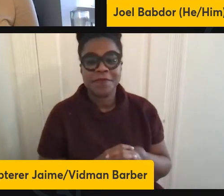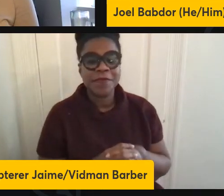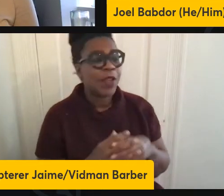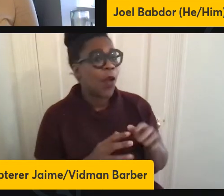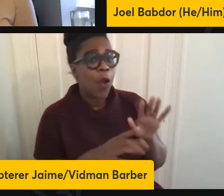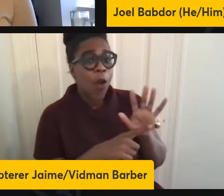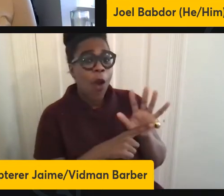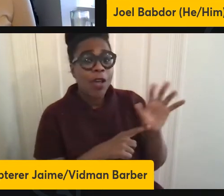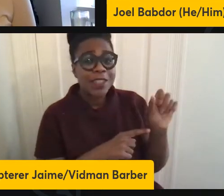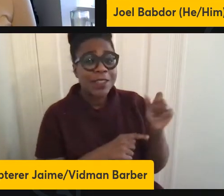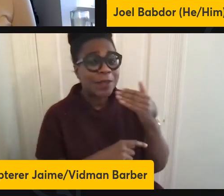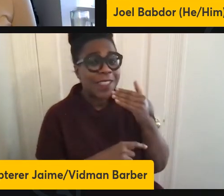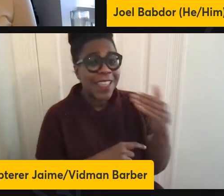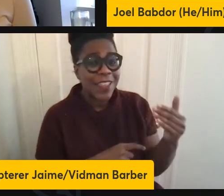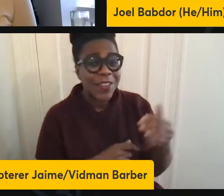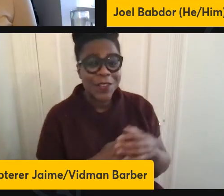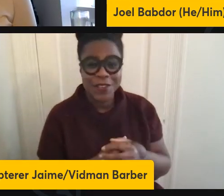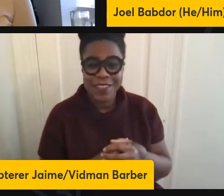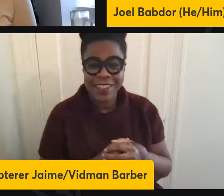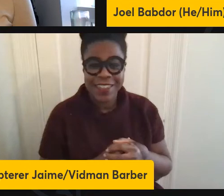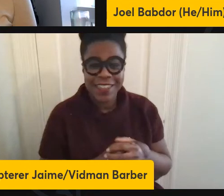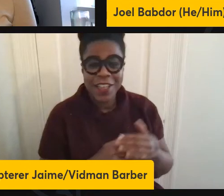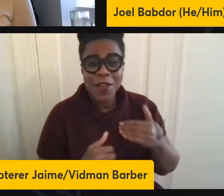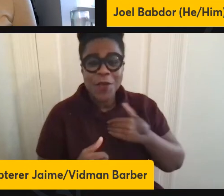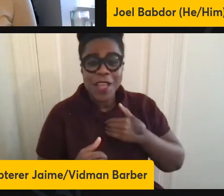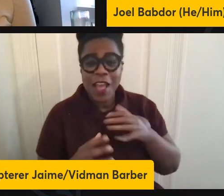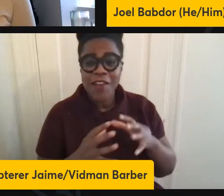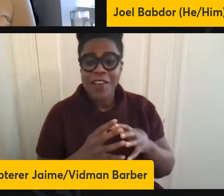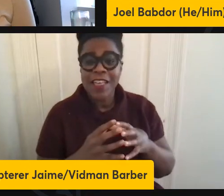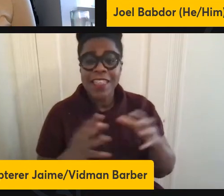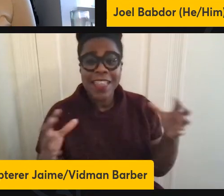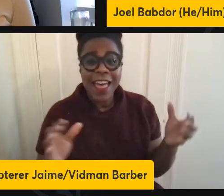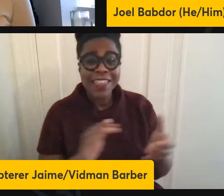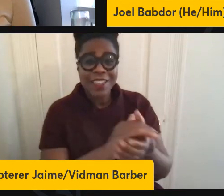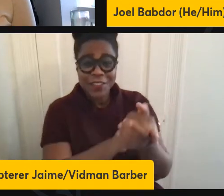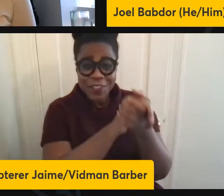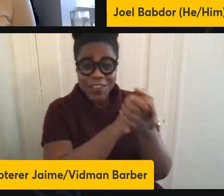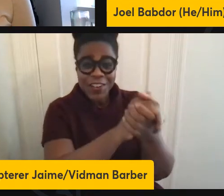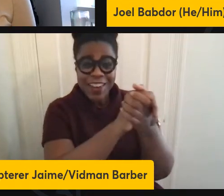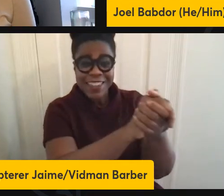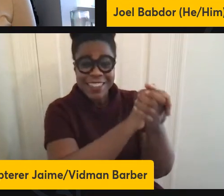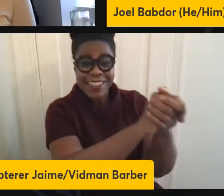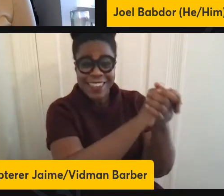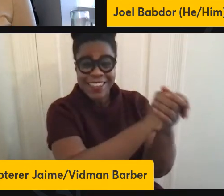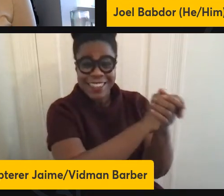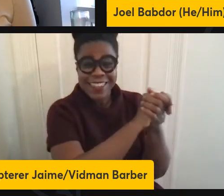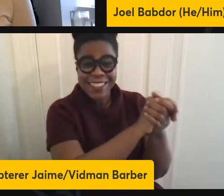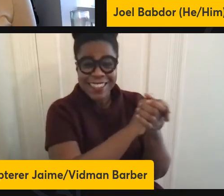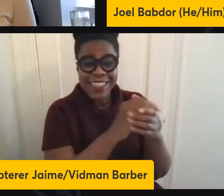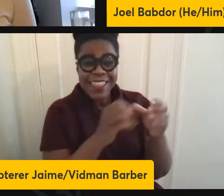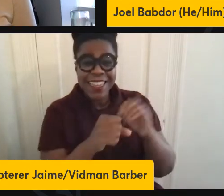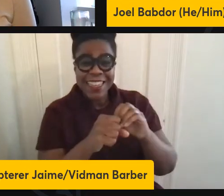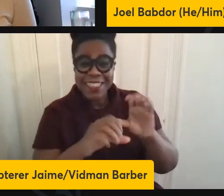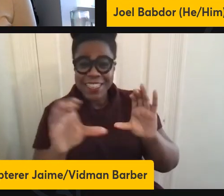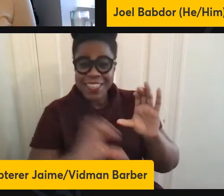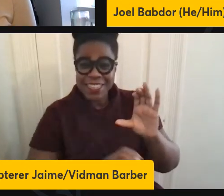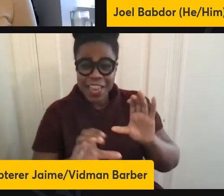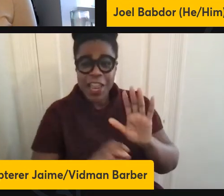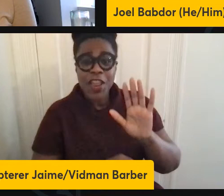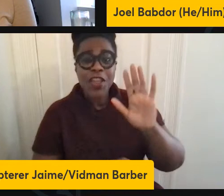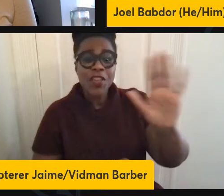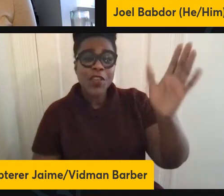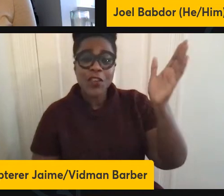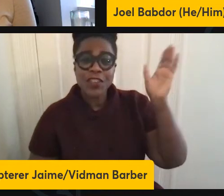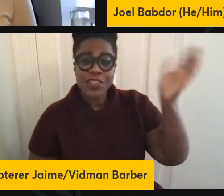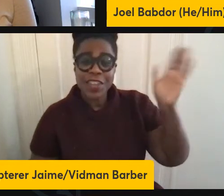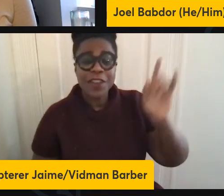Awesome. Thank you so much. We have a lot of congratulations that are coming through the chat. I think your talk was